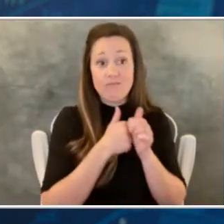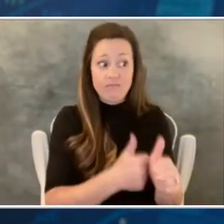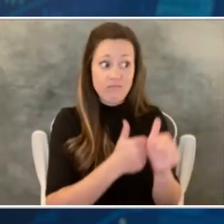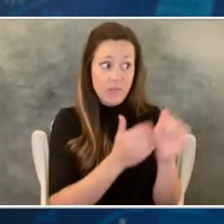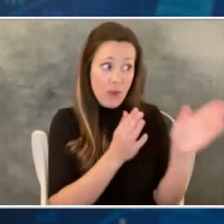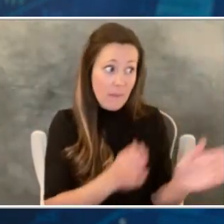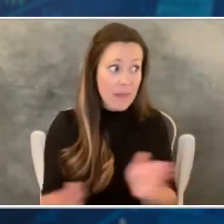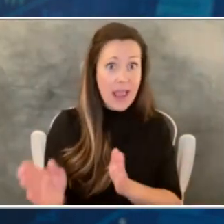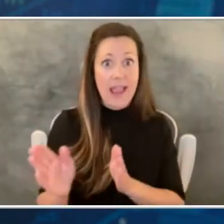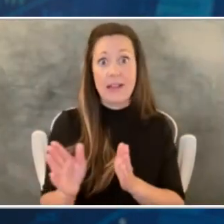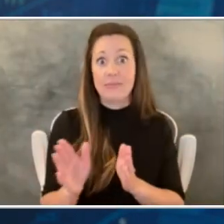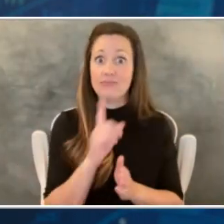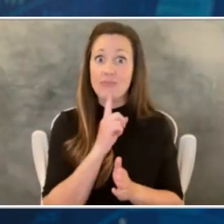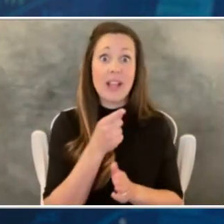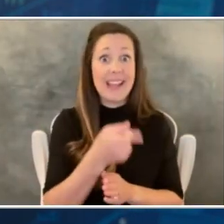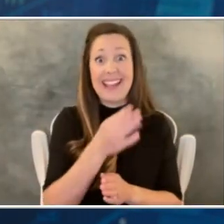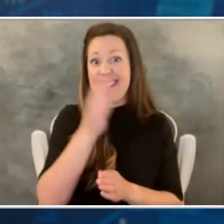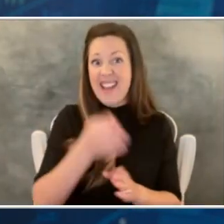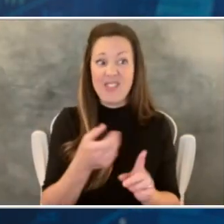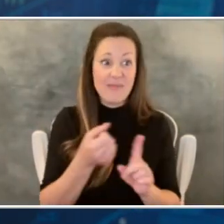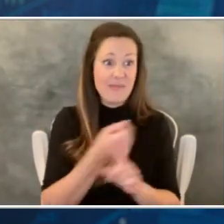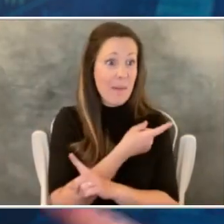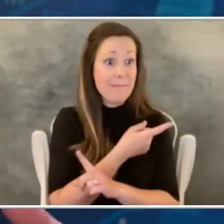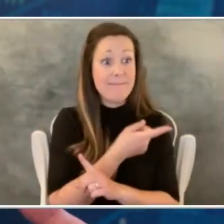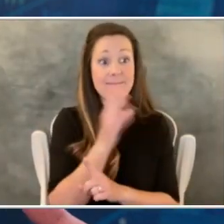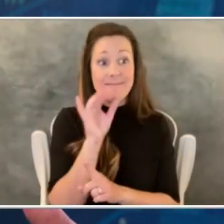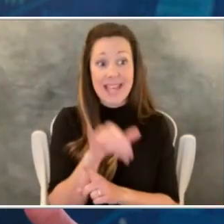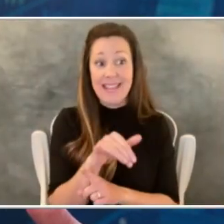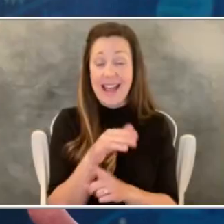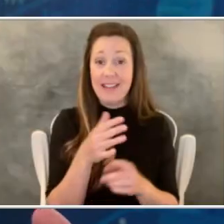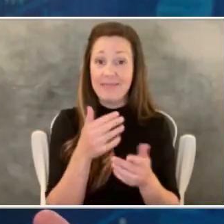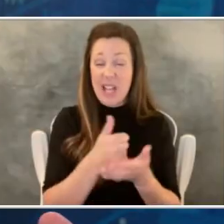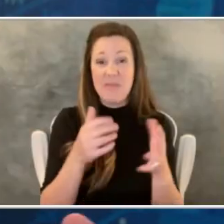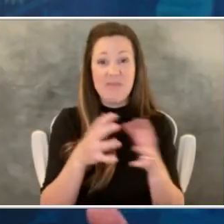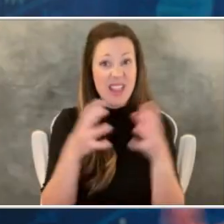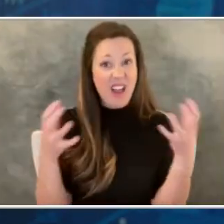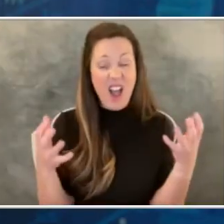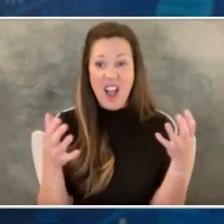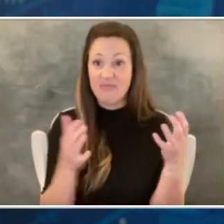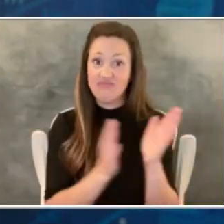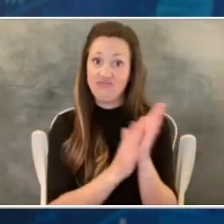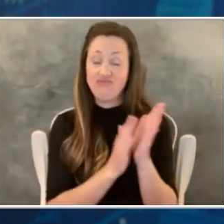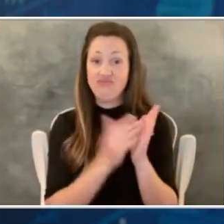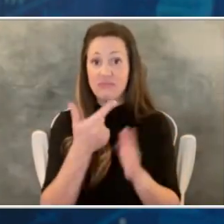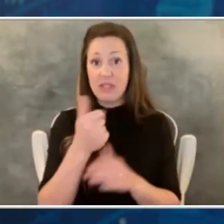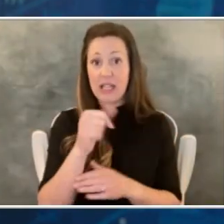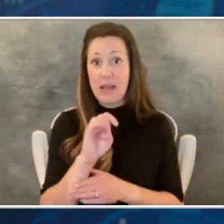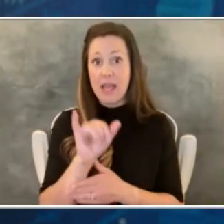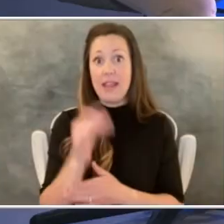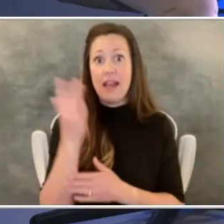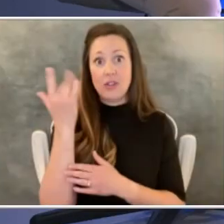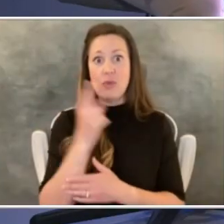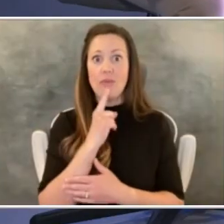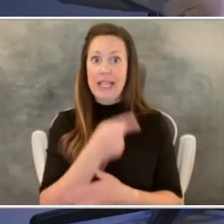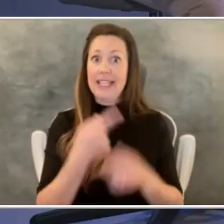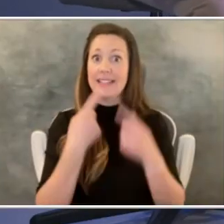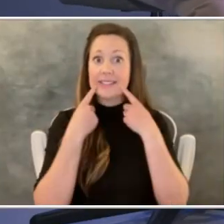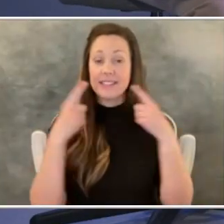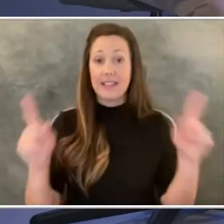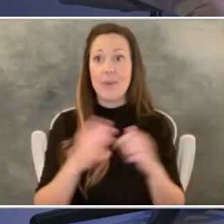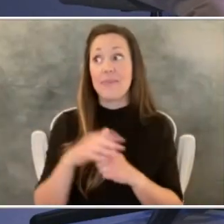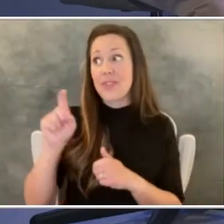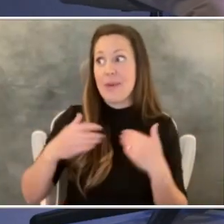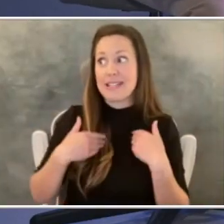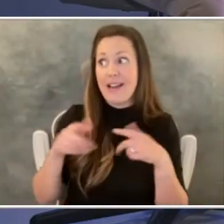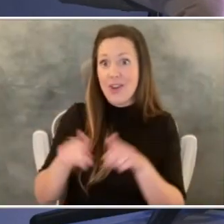and never really deviated. And I think that's a large credit to him and a big part of why he was so successful. I guess you have to have a good patient, like